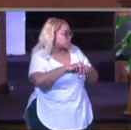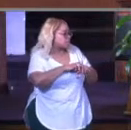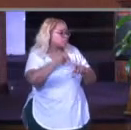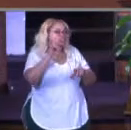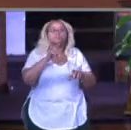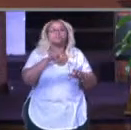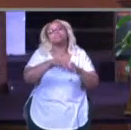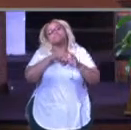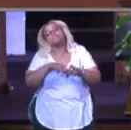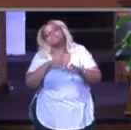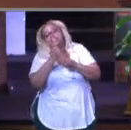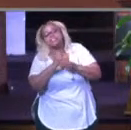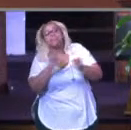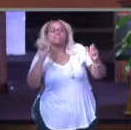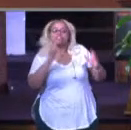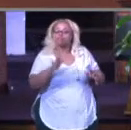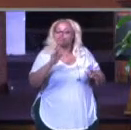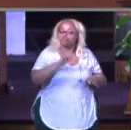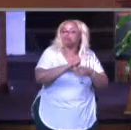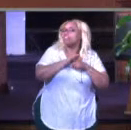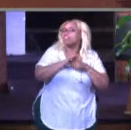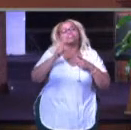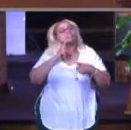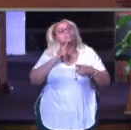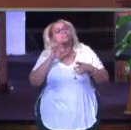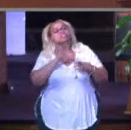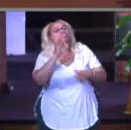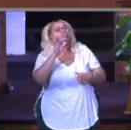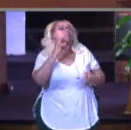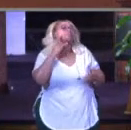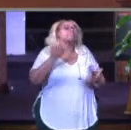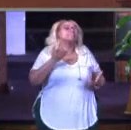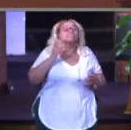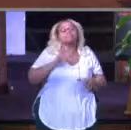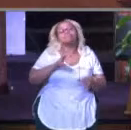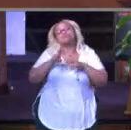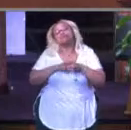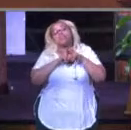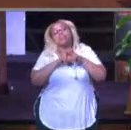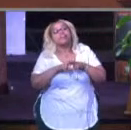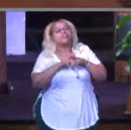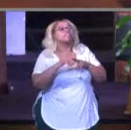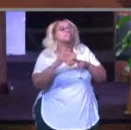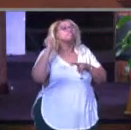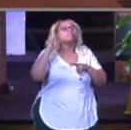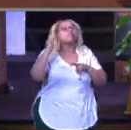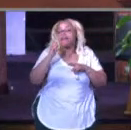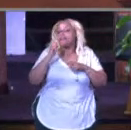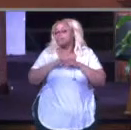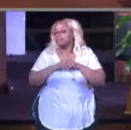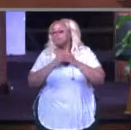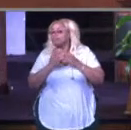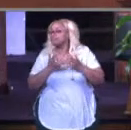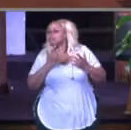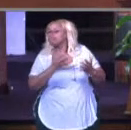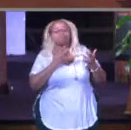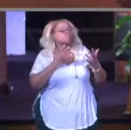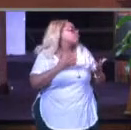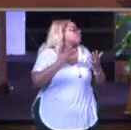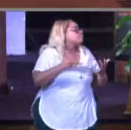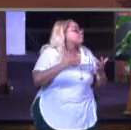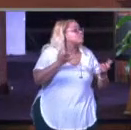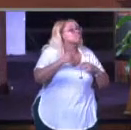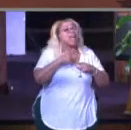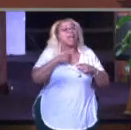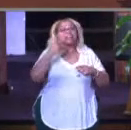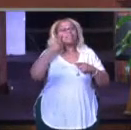kind of been riding the salvation train, and the Spirit's been in the caboose, in the trunk. But today, I